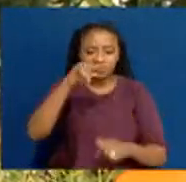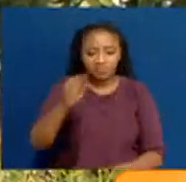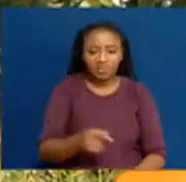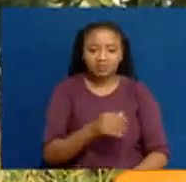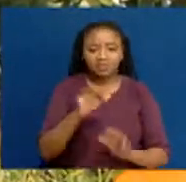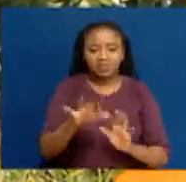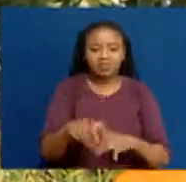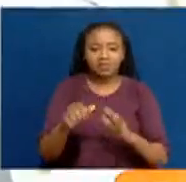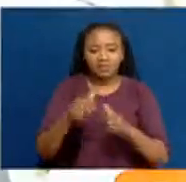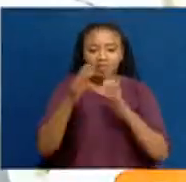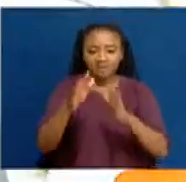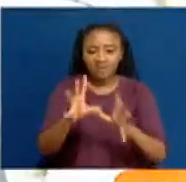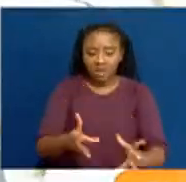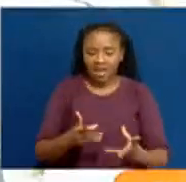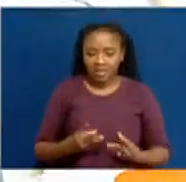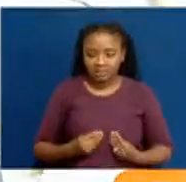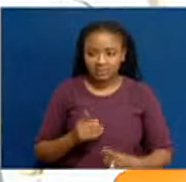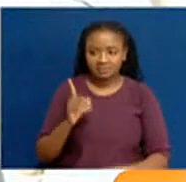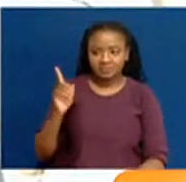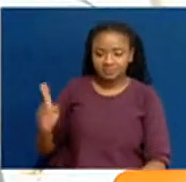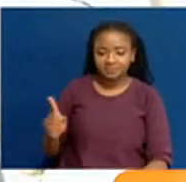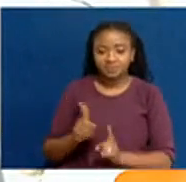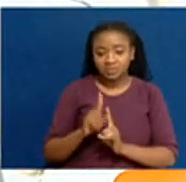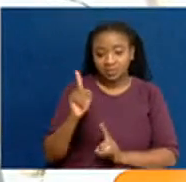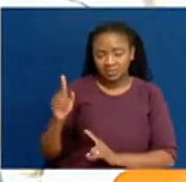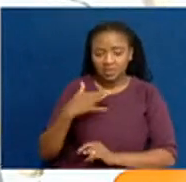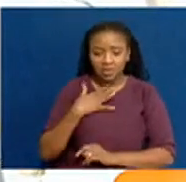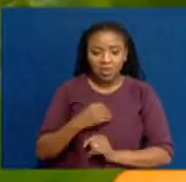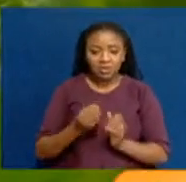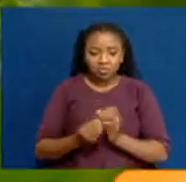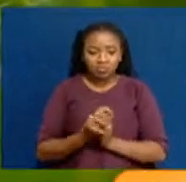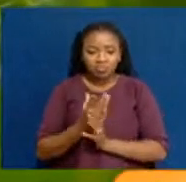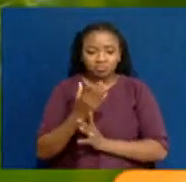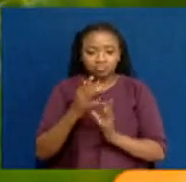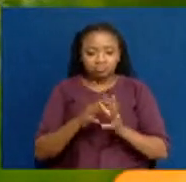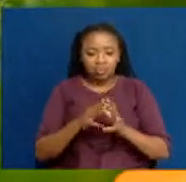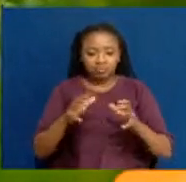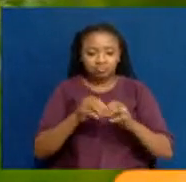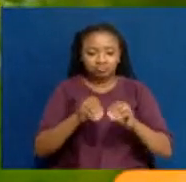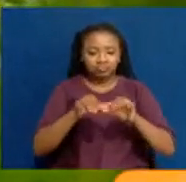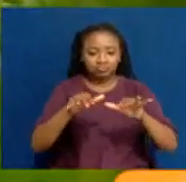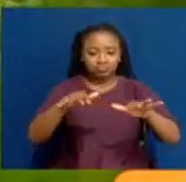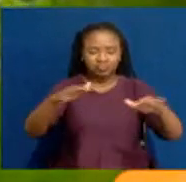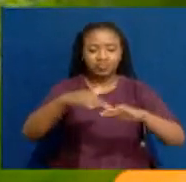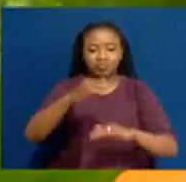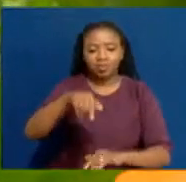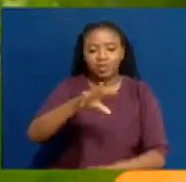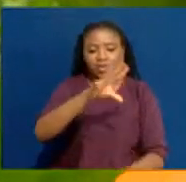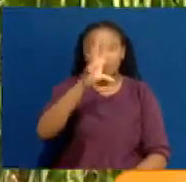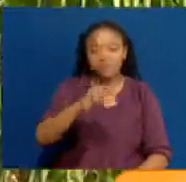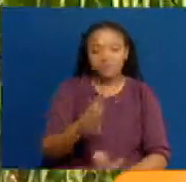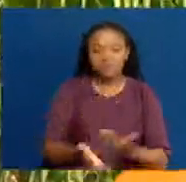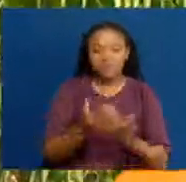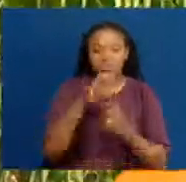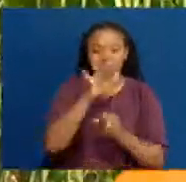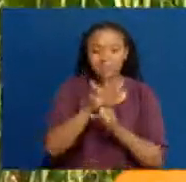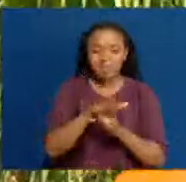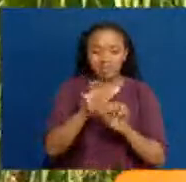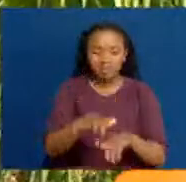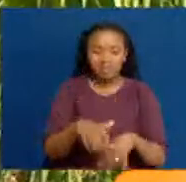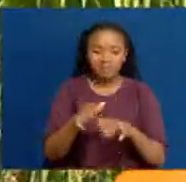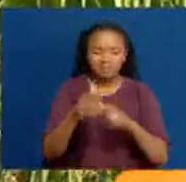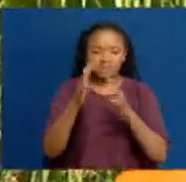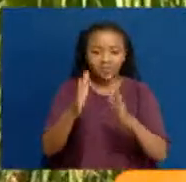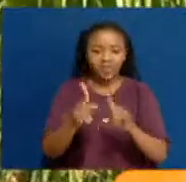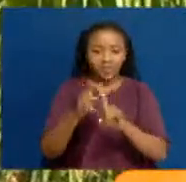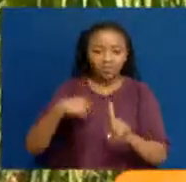embraced Sinefa, and Taita looks to expand more in Africa to help as many farmers as possible. We also